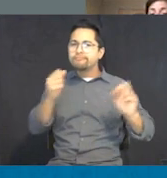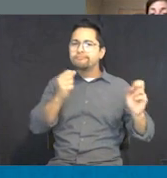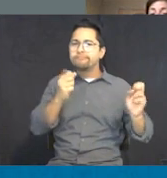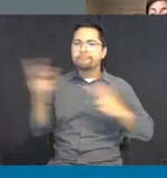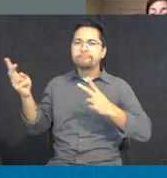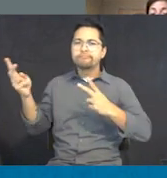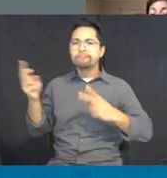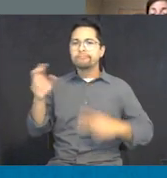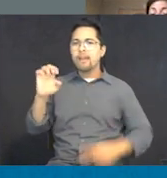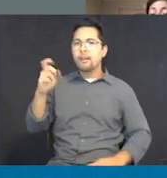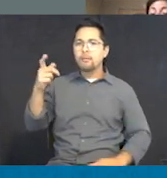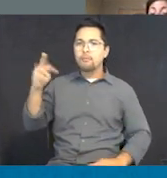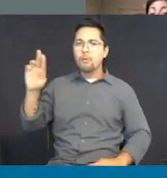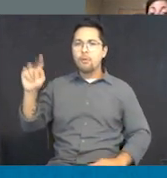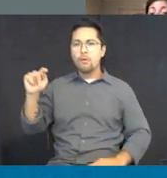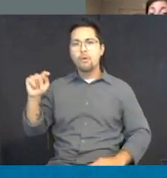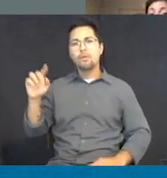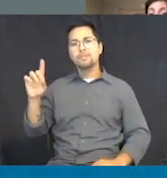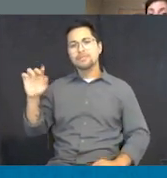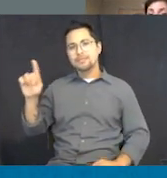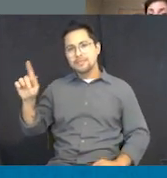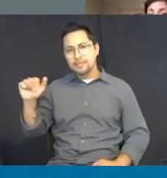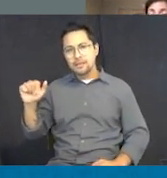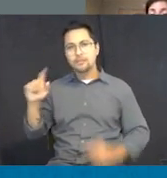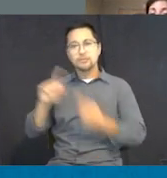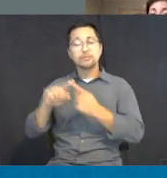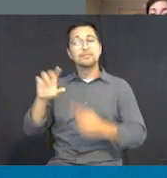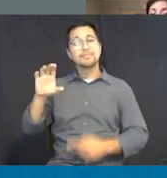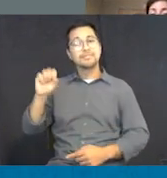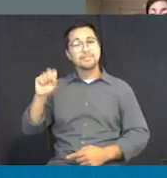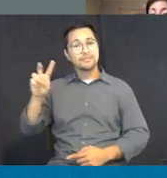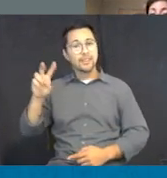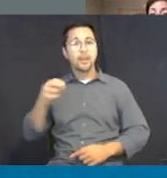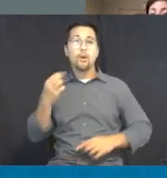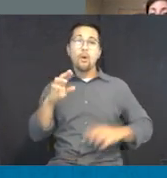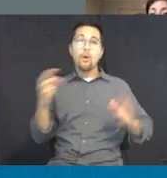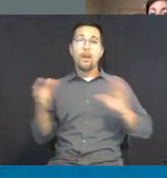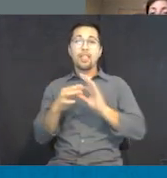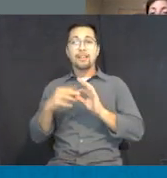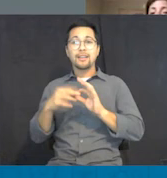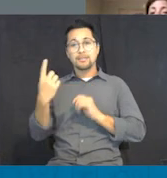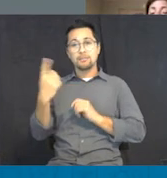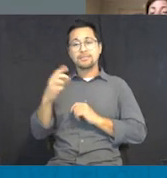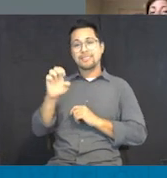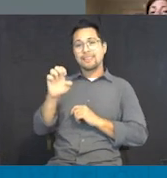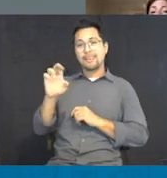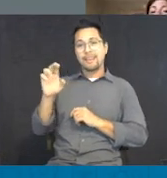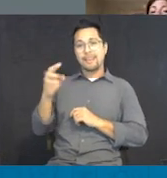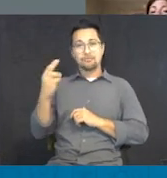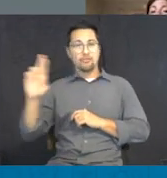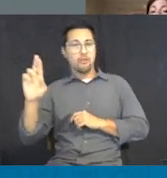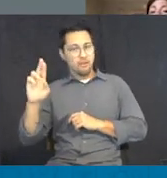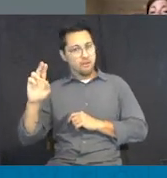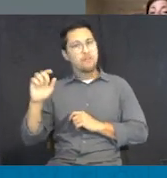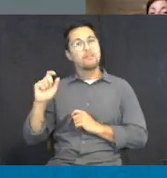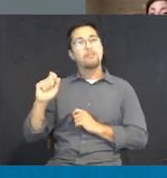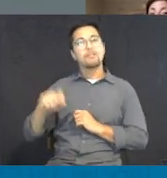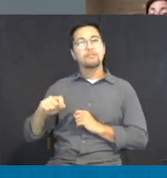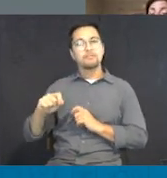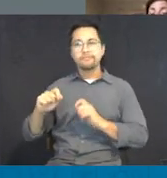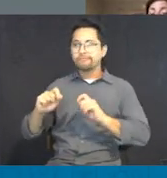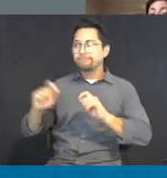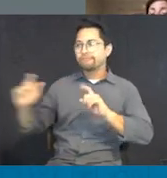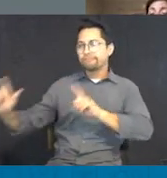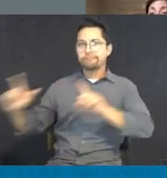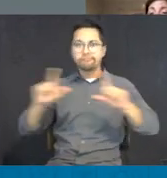of a person's support plan, really having data that supports